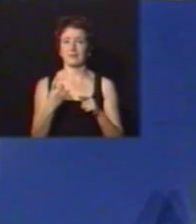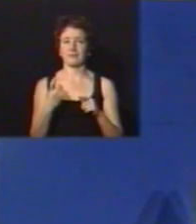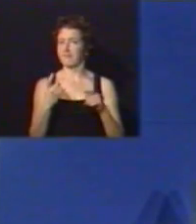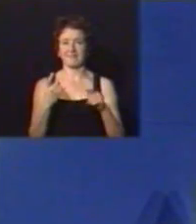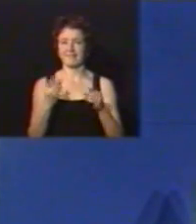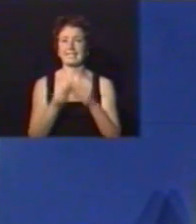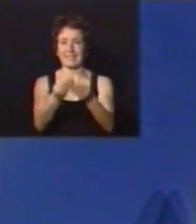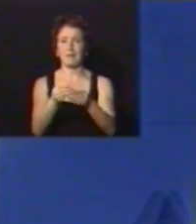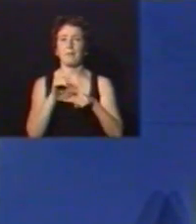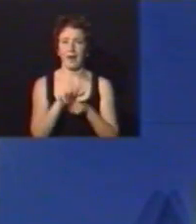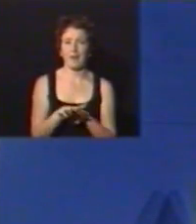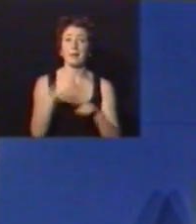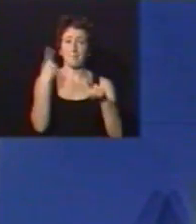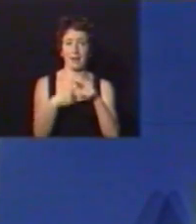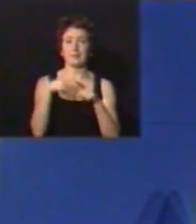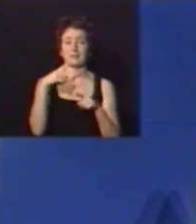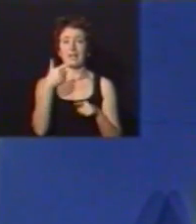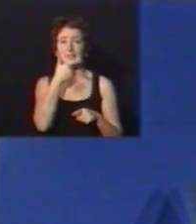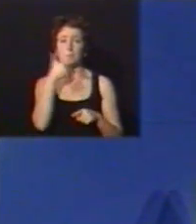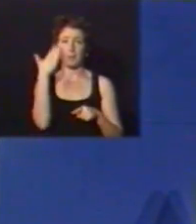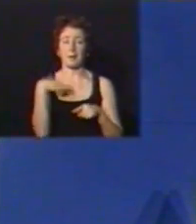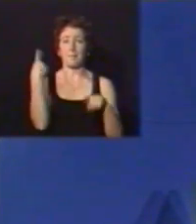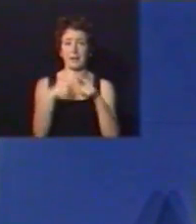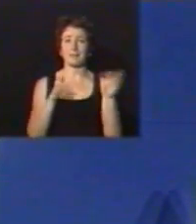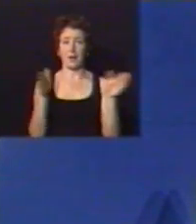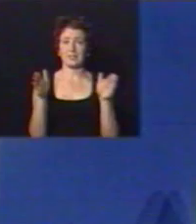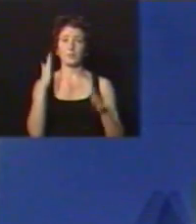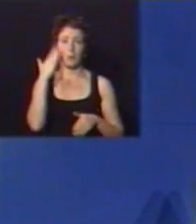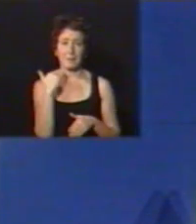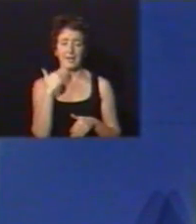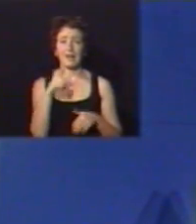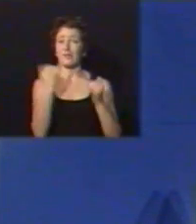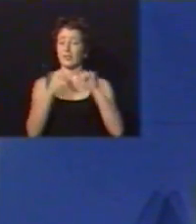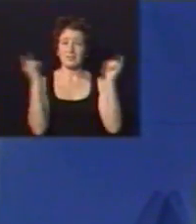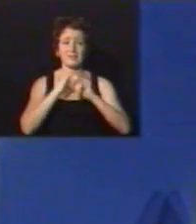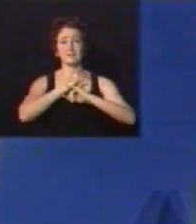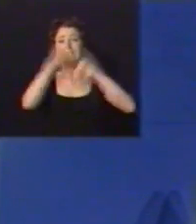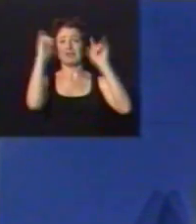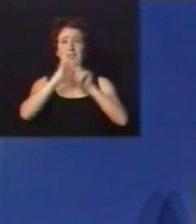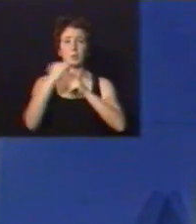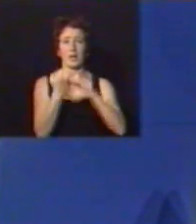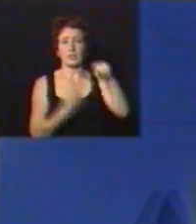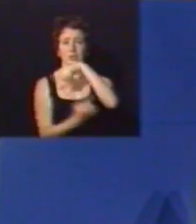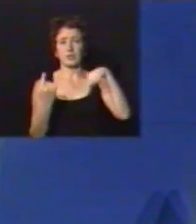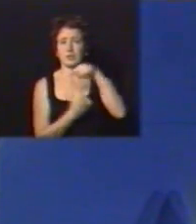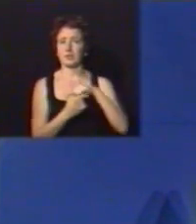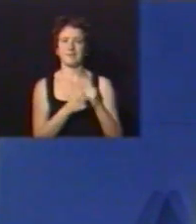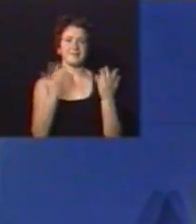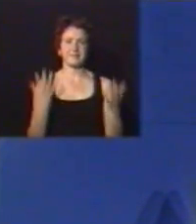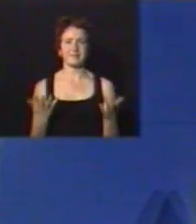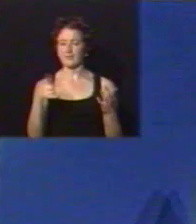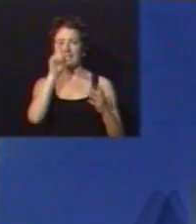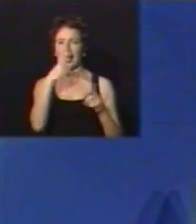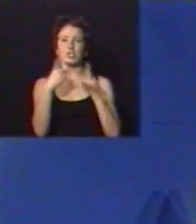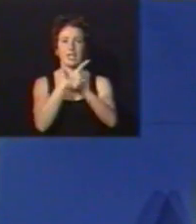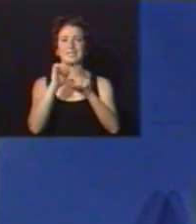These regulations were brought into effect some 5 years ago, and the current desperate situation in the United States is apparently not being